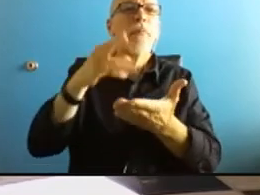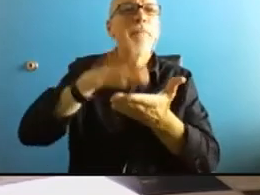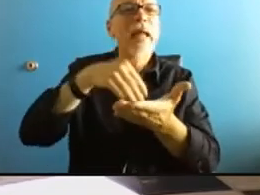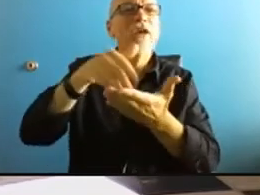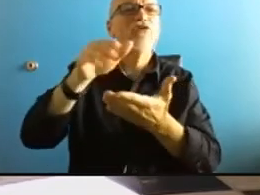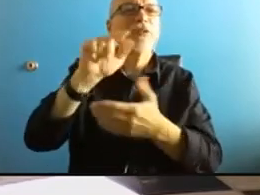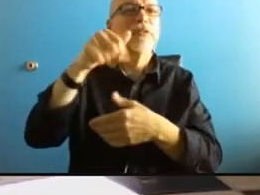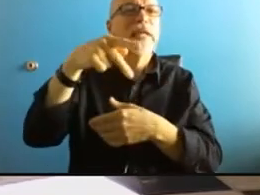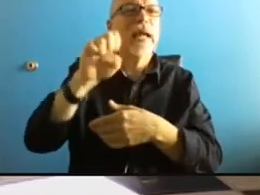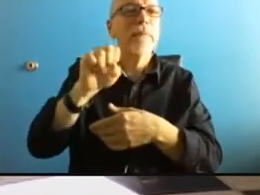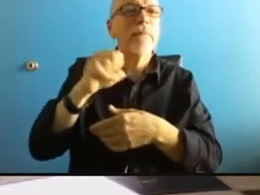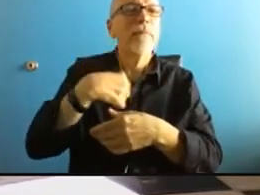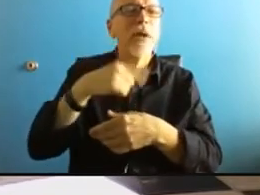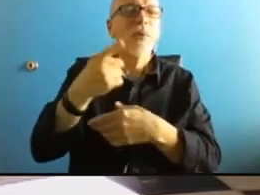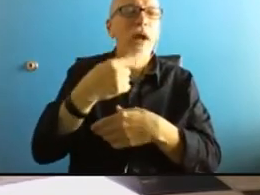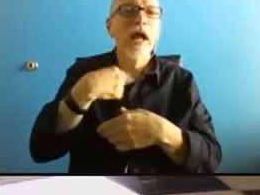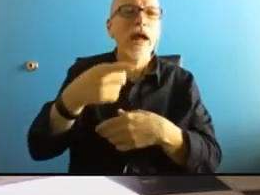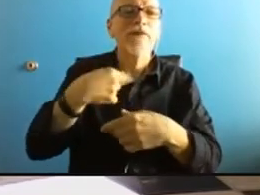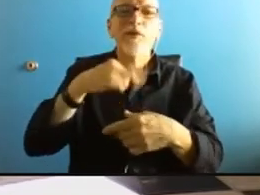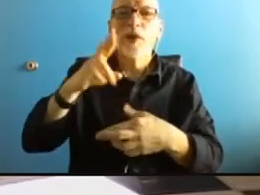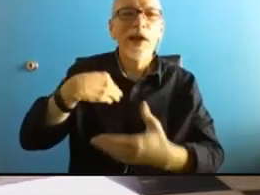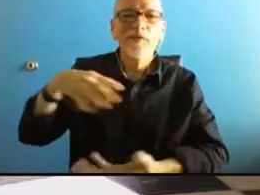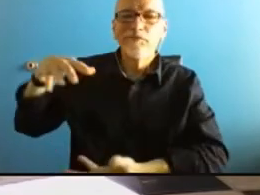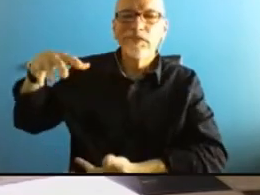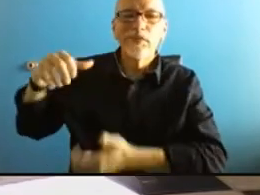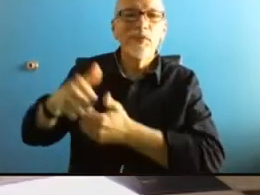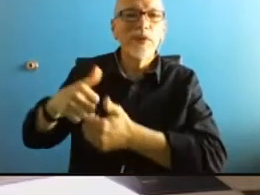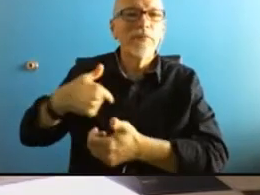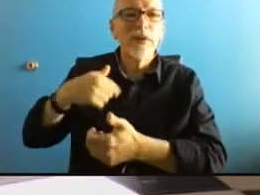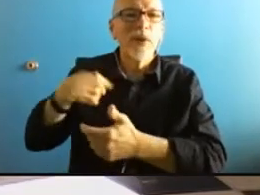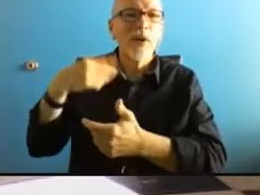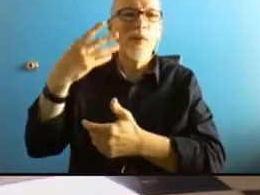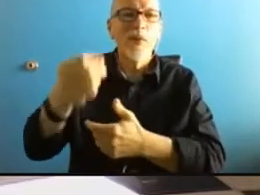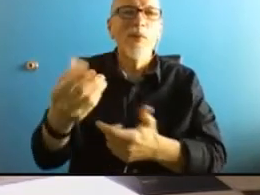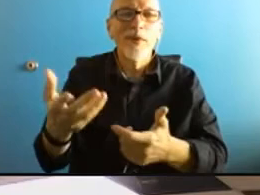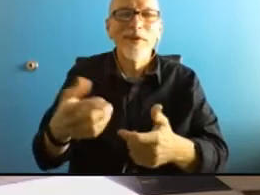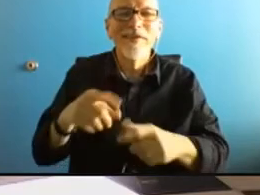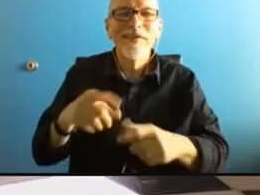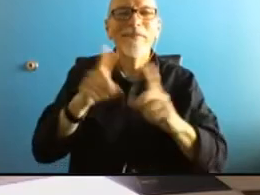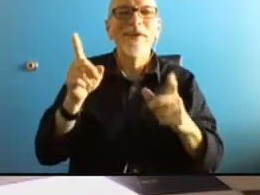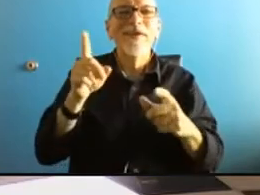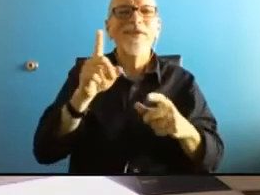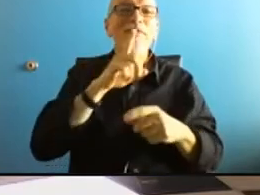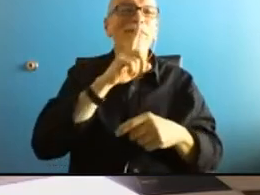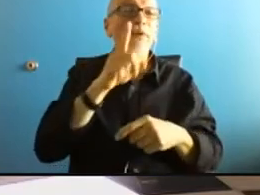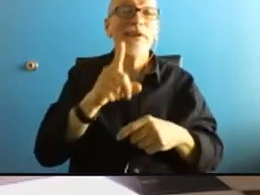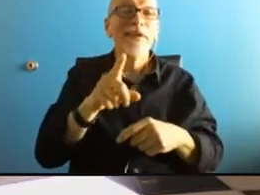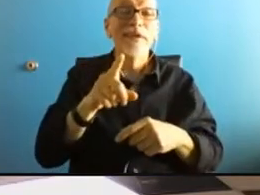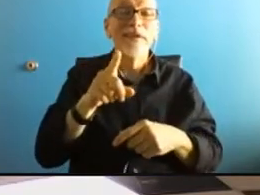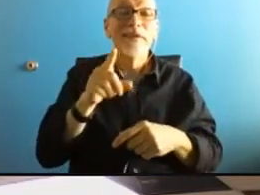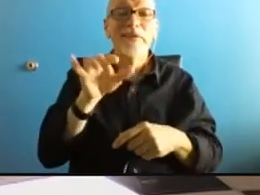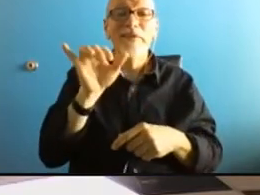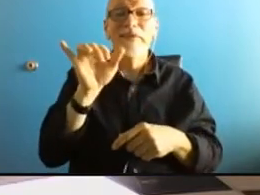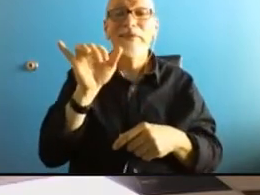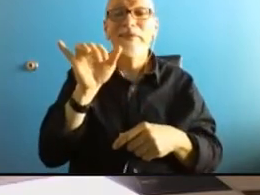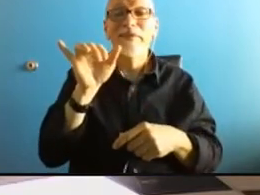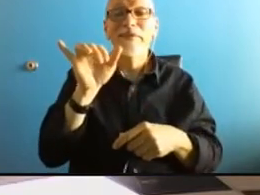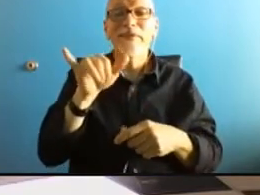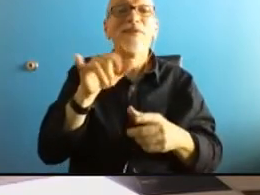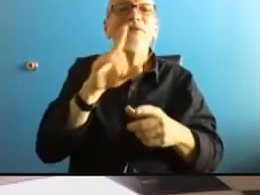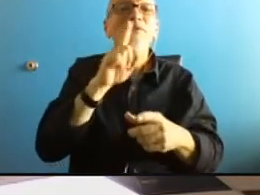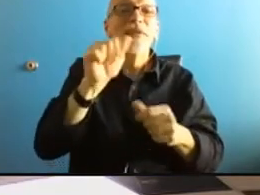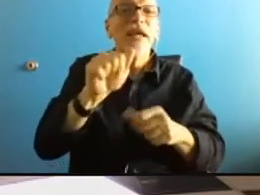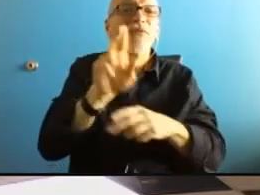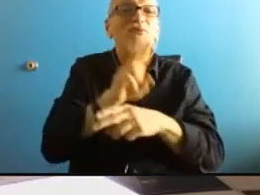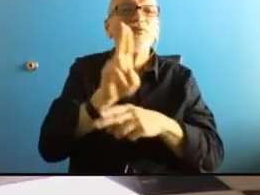I go. I always have an arsenal of that. But I mean, really, that is, you can use